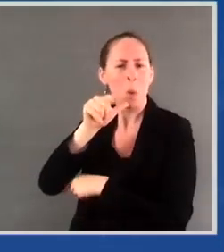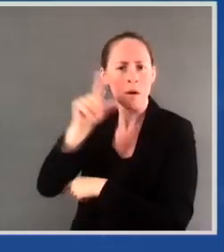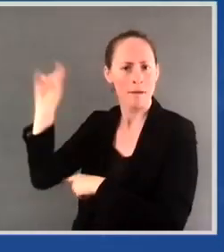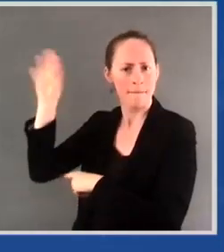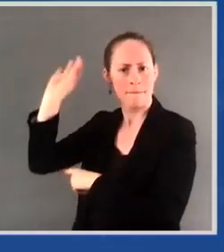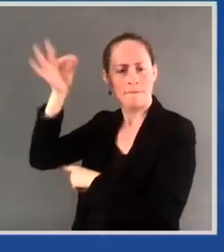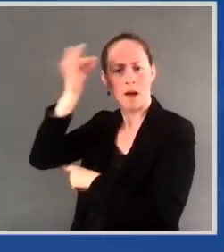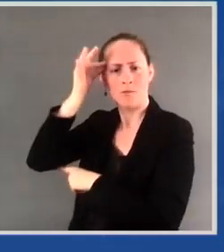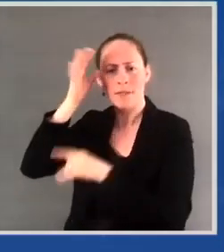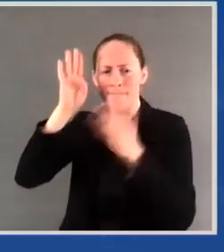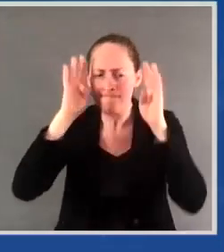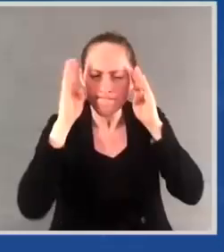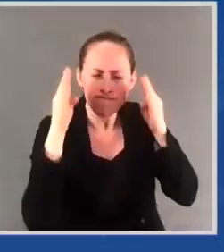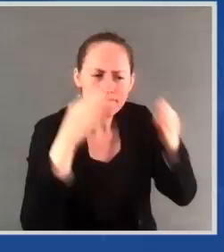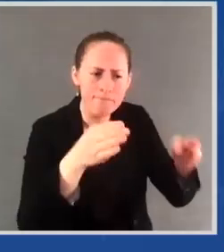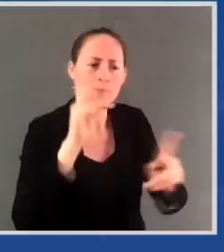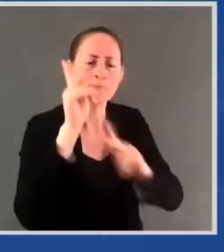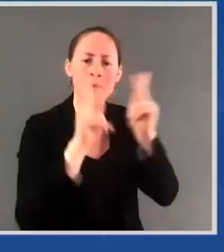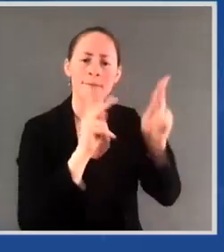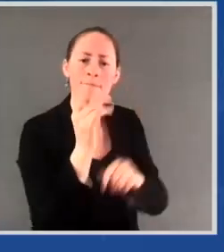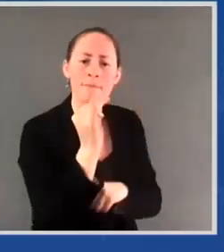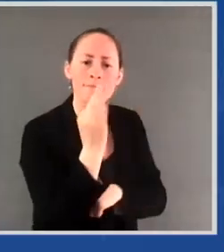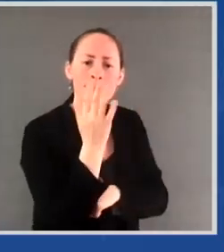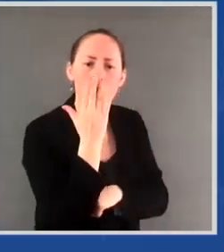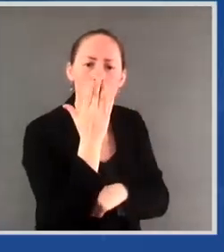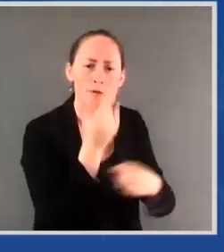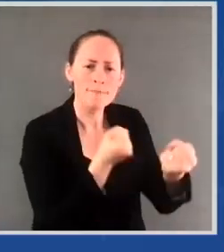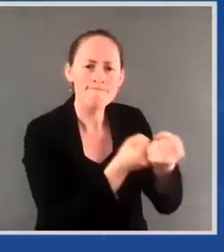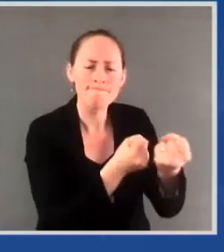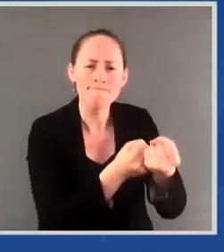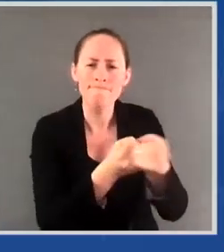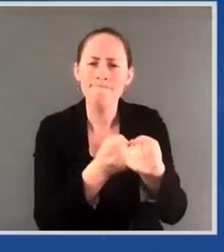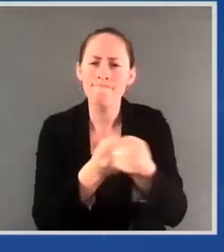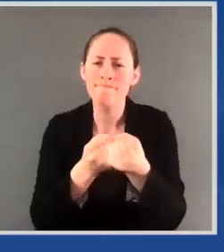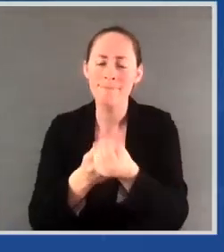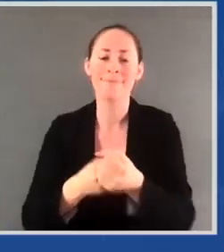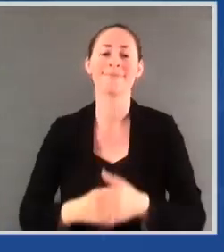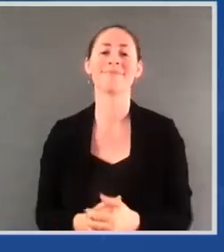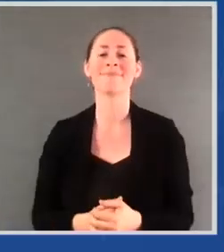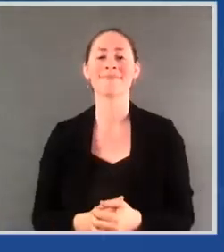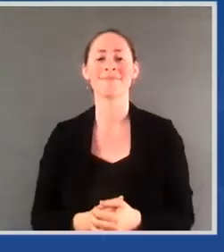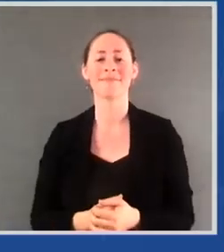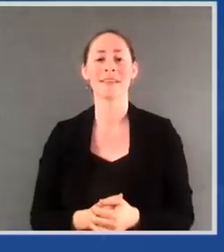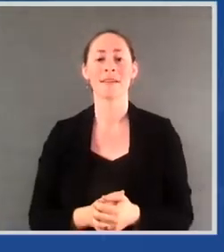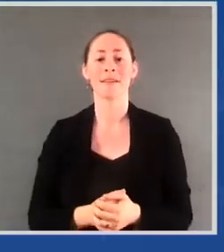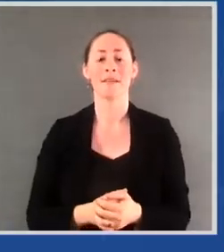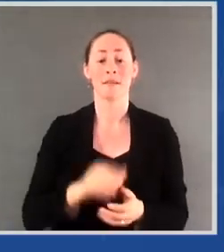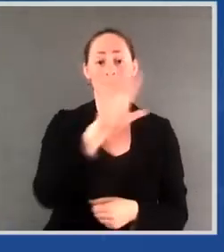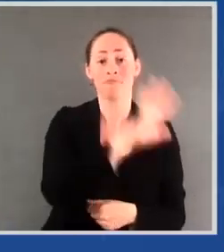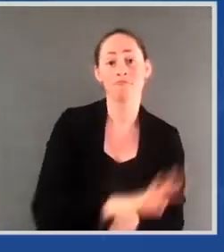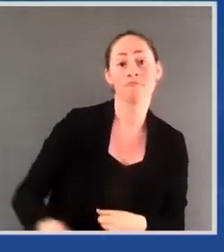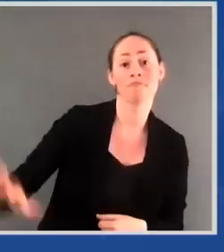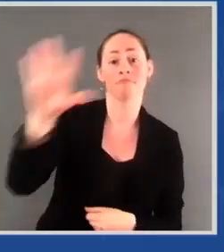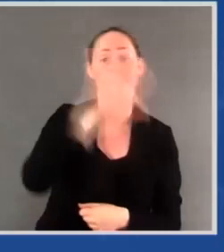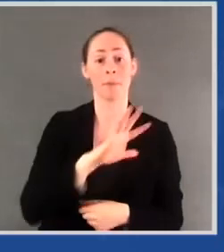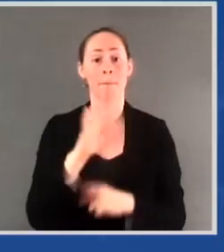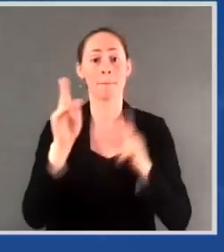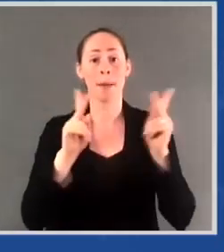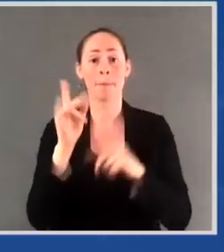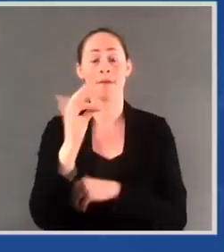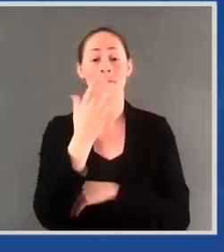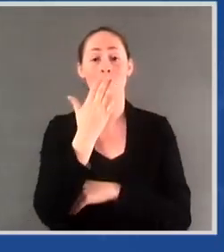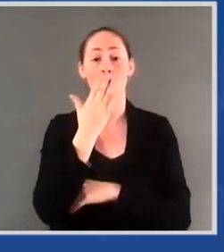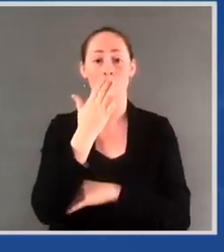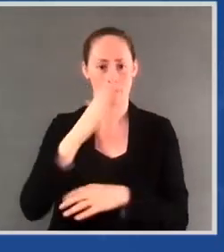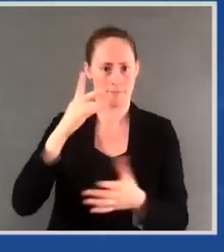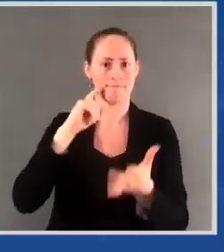nation, people of color have accounted for more than half of all vaccinations in the last month. That's important